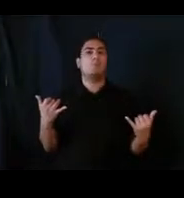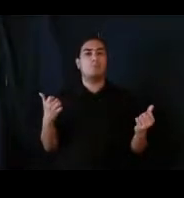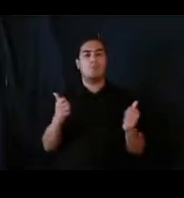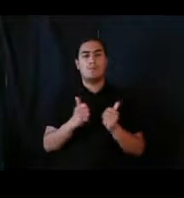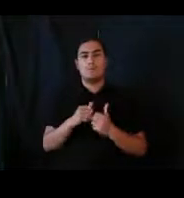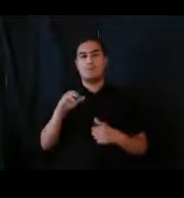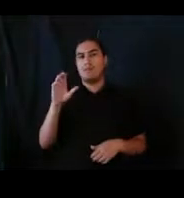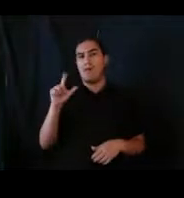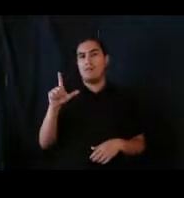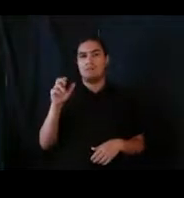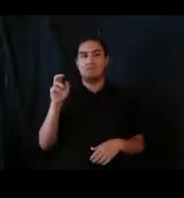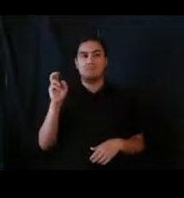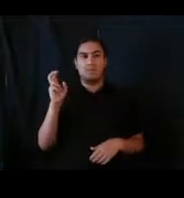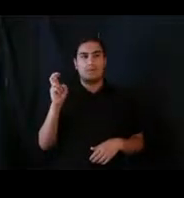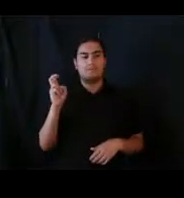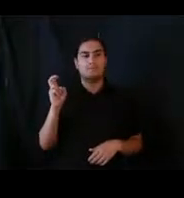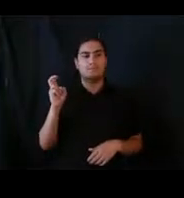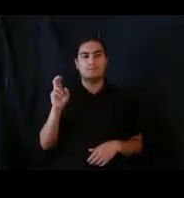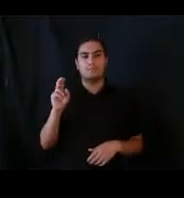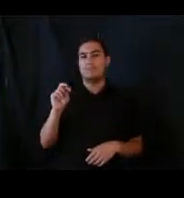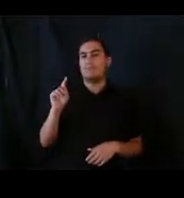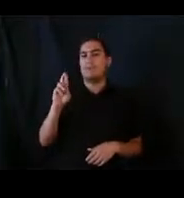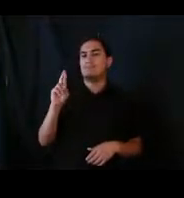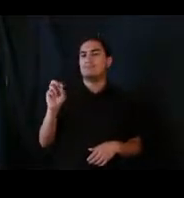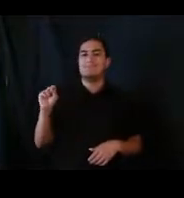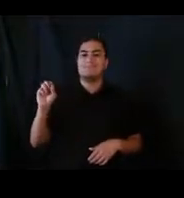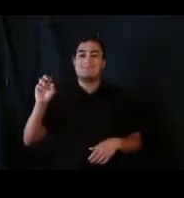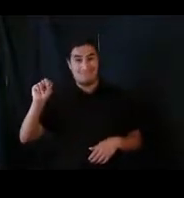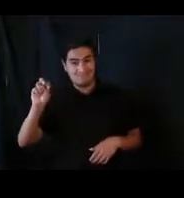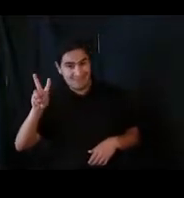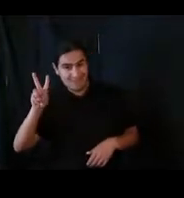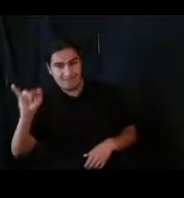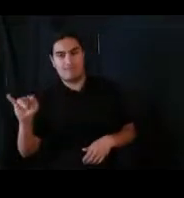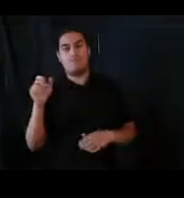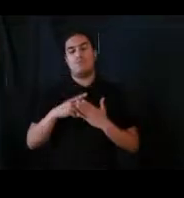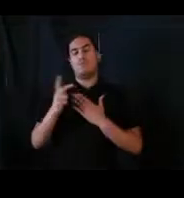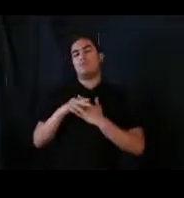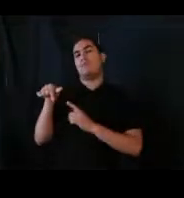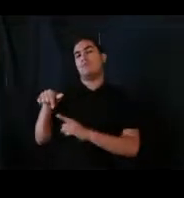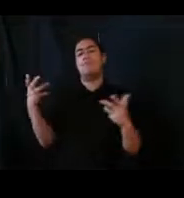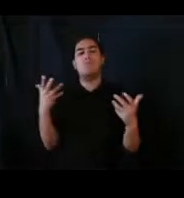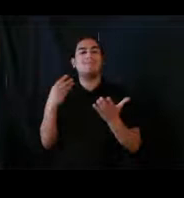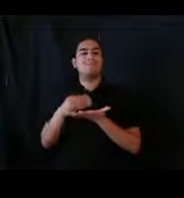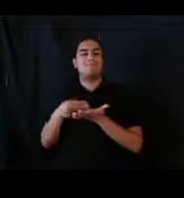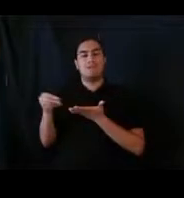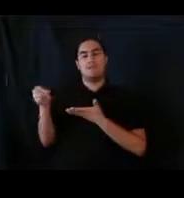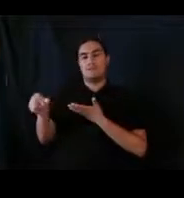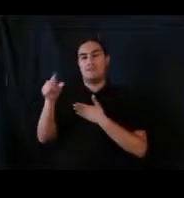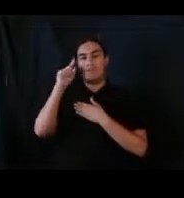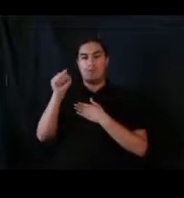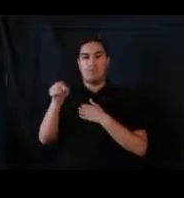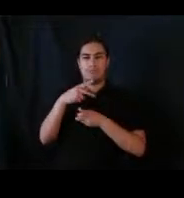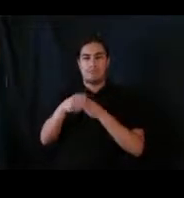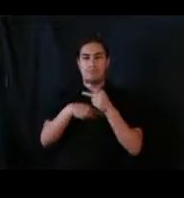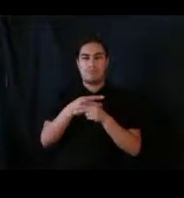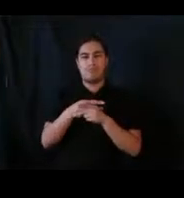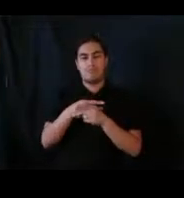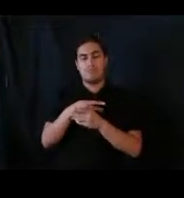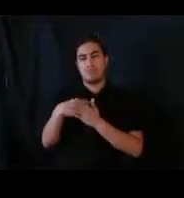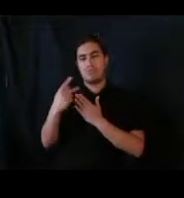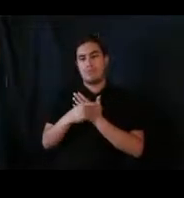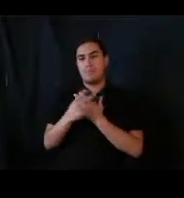caltrans with the nevi program to to coordinate those various efforts and what funding is going towards what types of programs and how do we make sure that